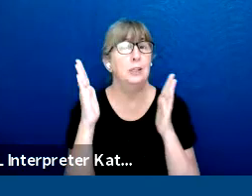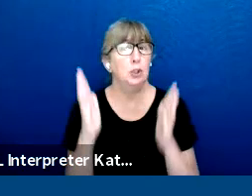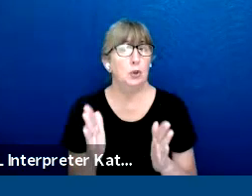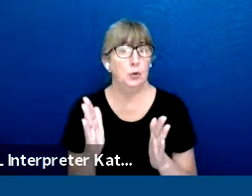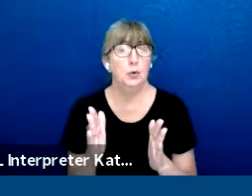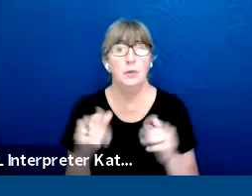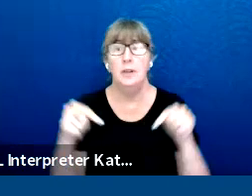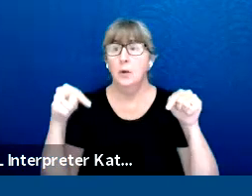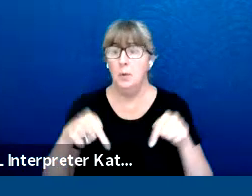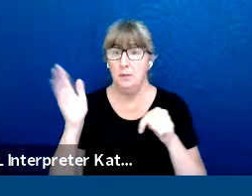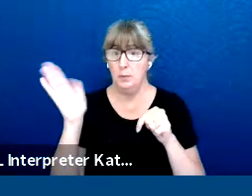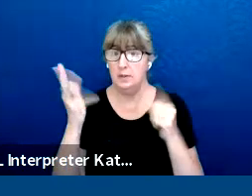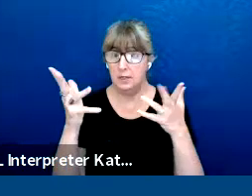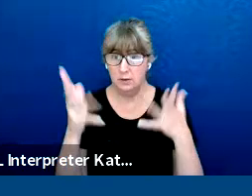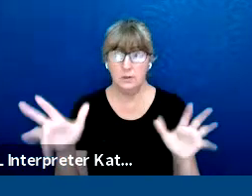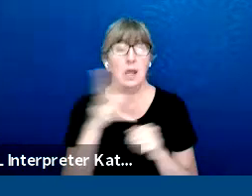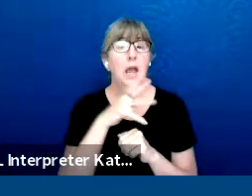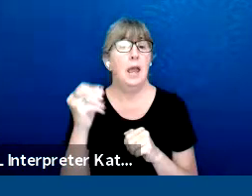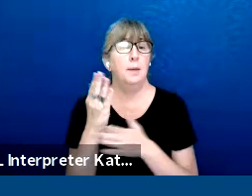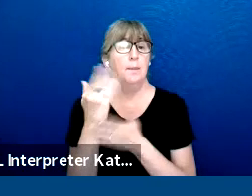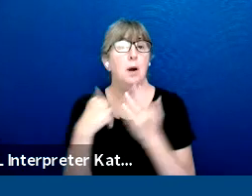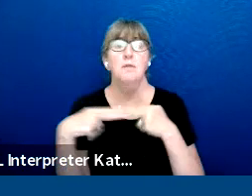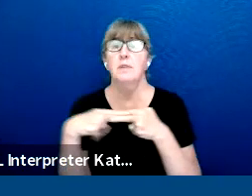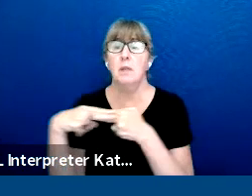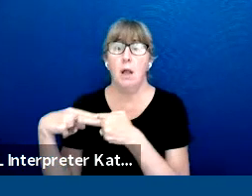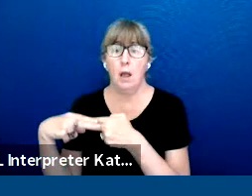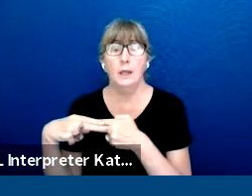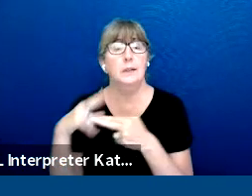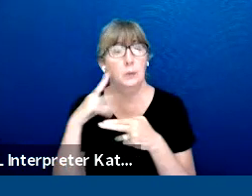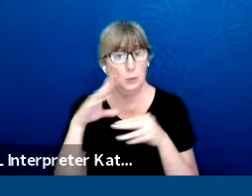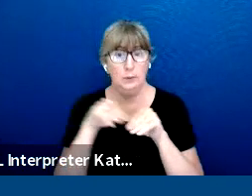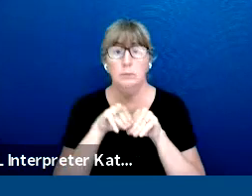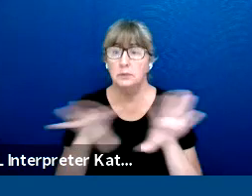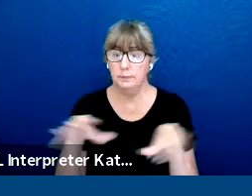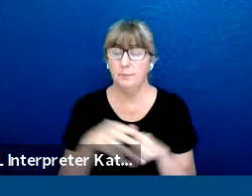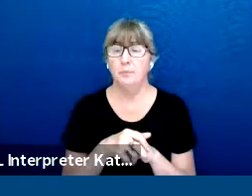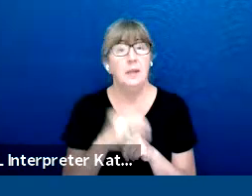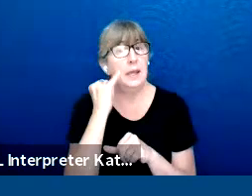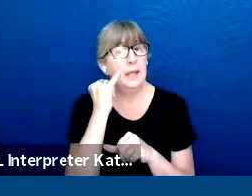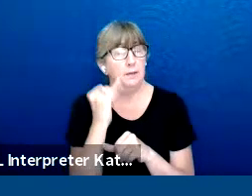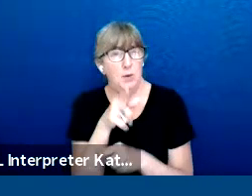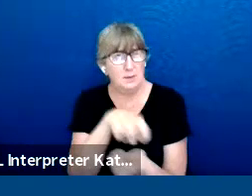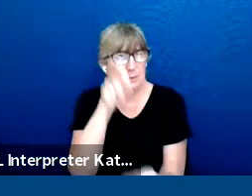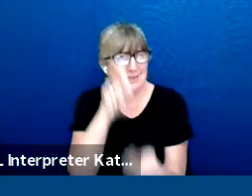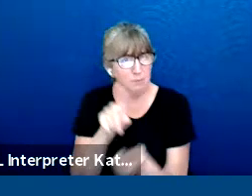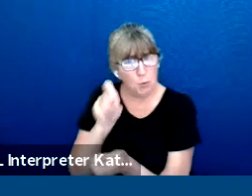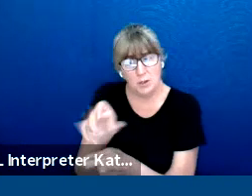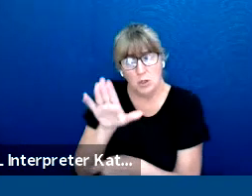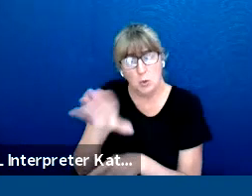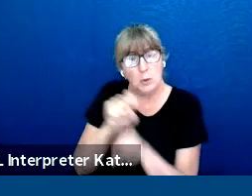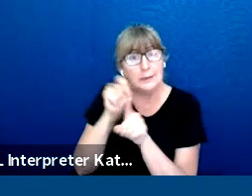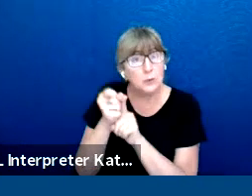the end of this presentation and part of the slides. So if you do have a more specific question to your own circumstances or your